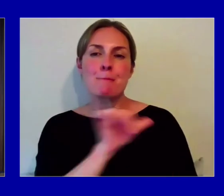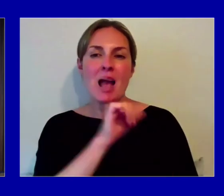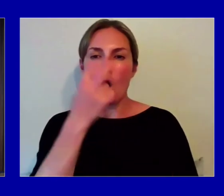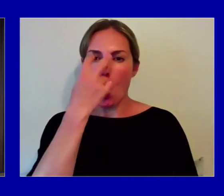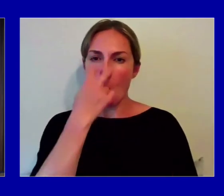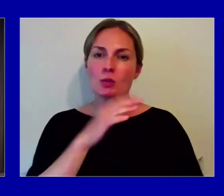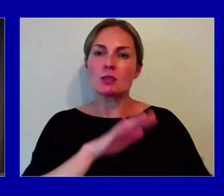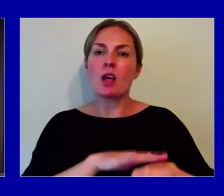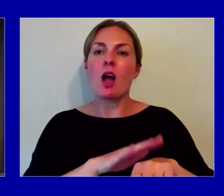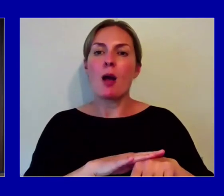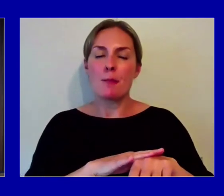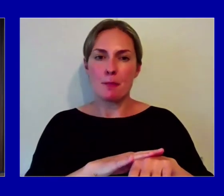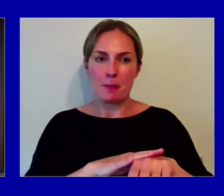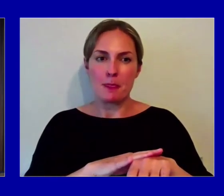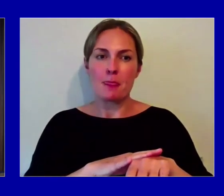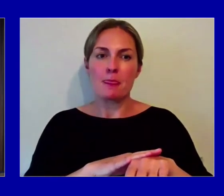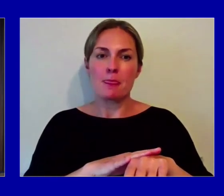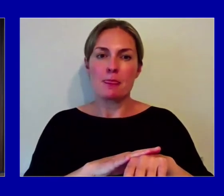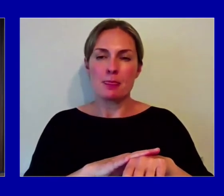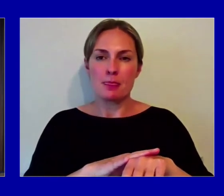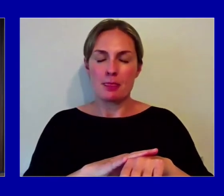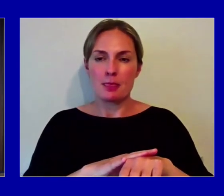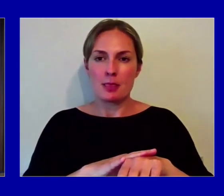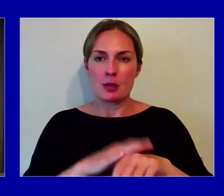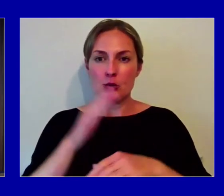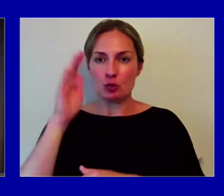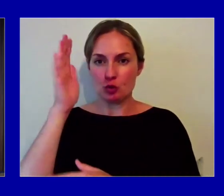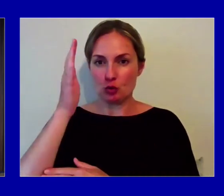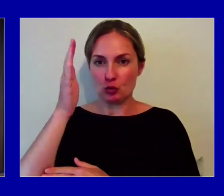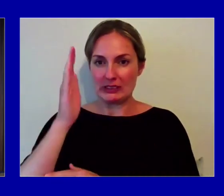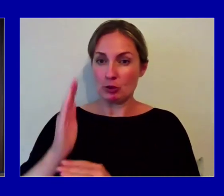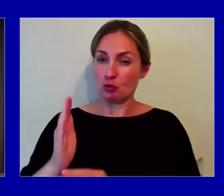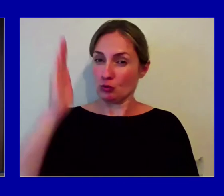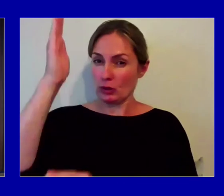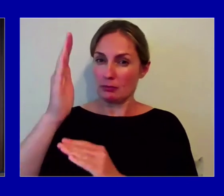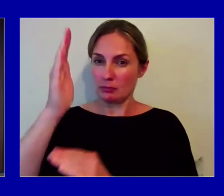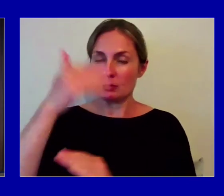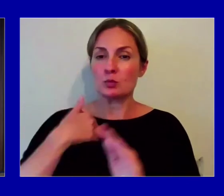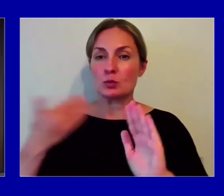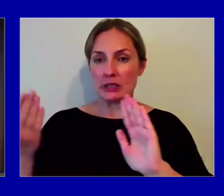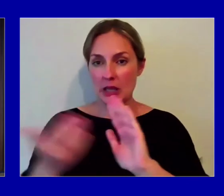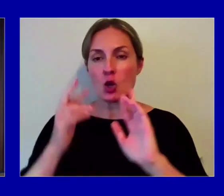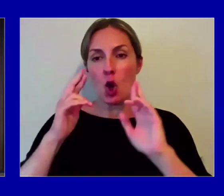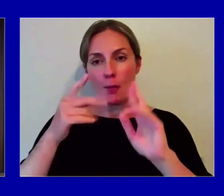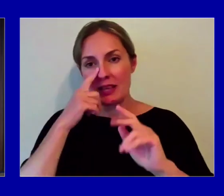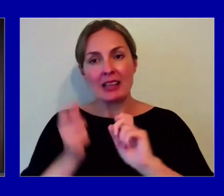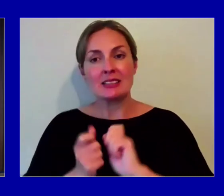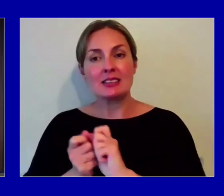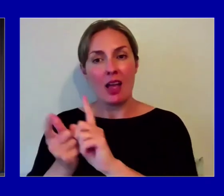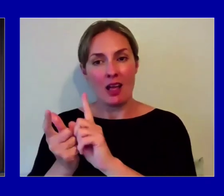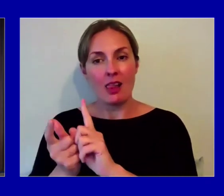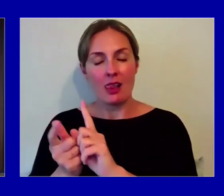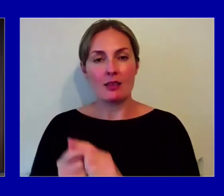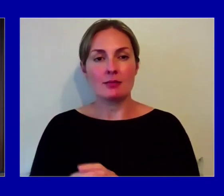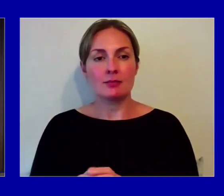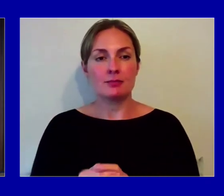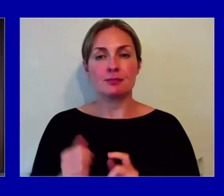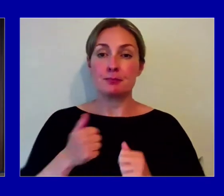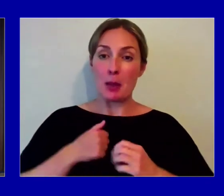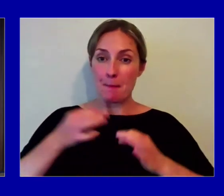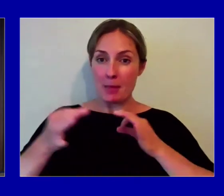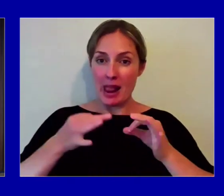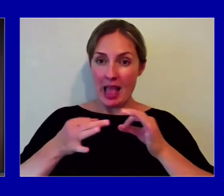poles. We hope to be able to sell them. And, uh, we, but the plan is 70 years. And I said to